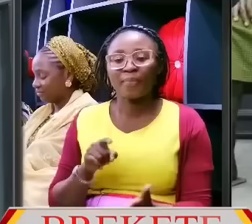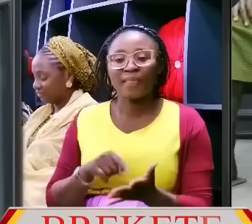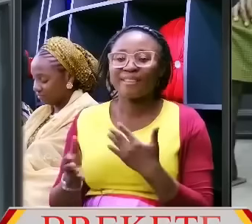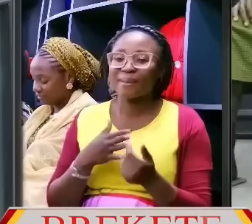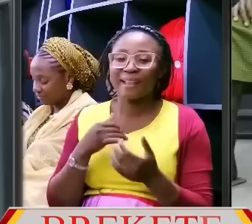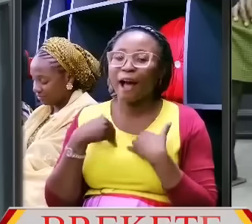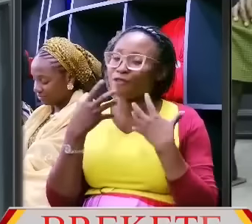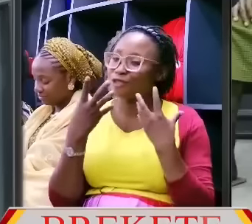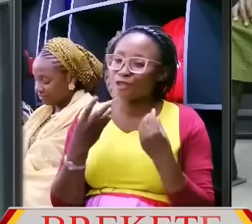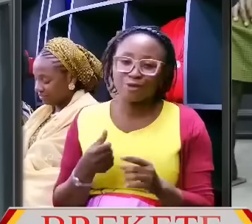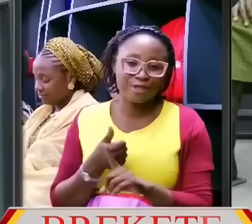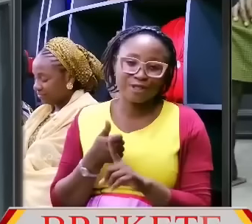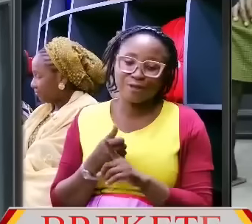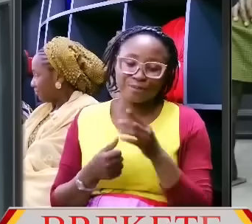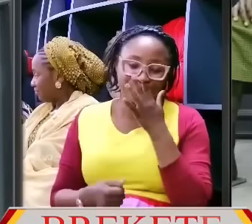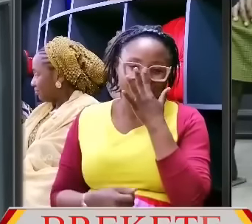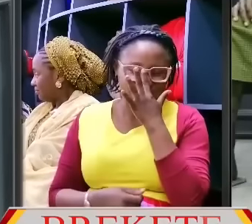matter don't settle himself.